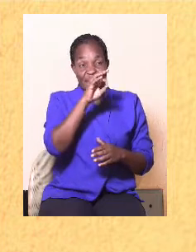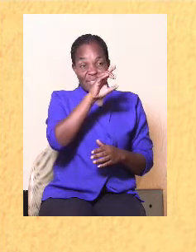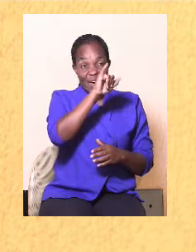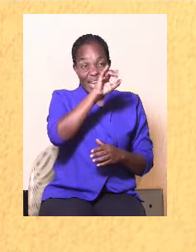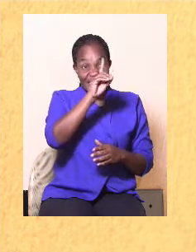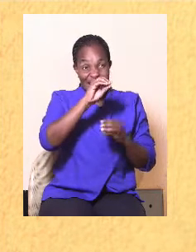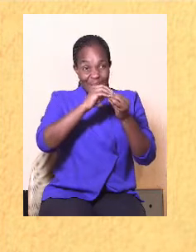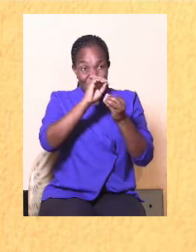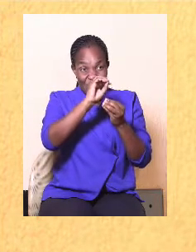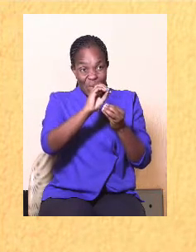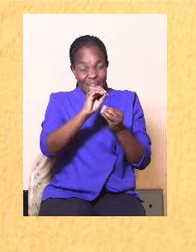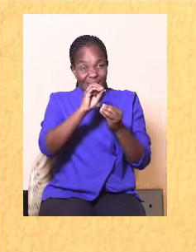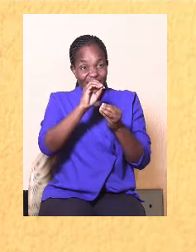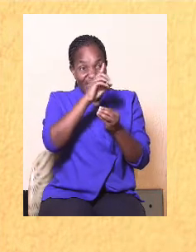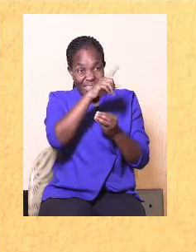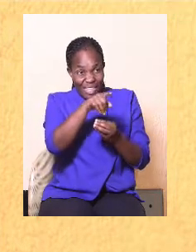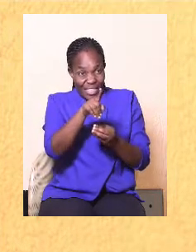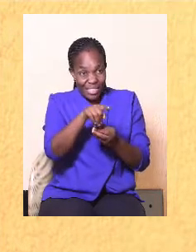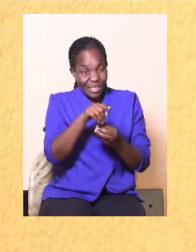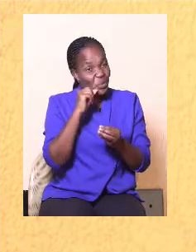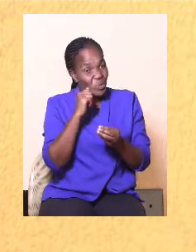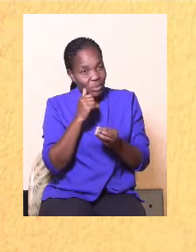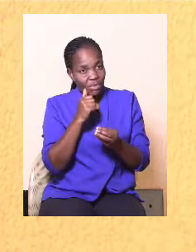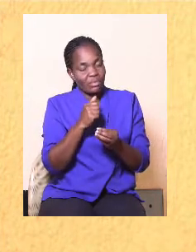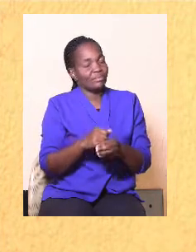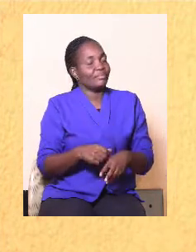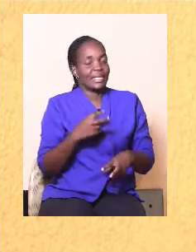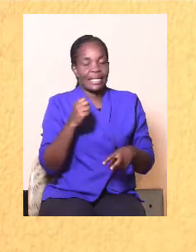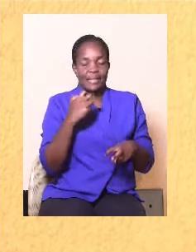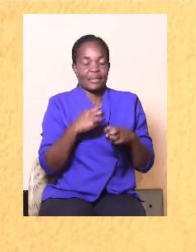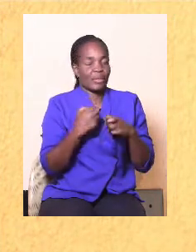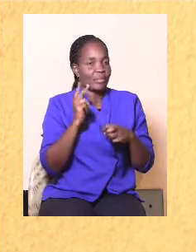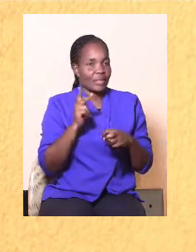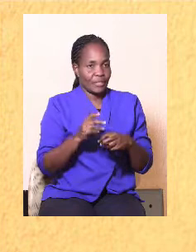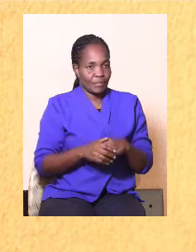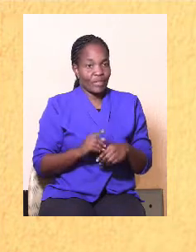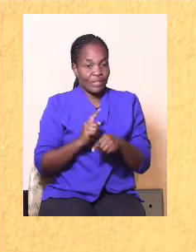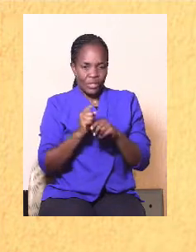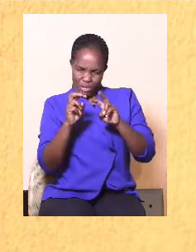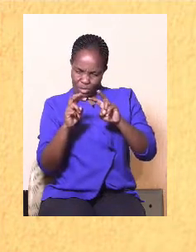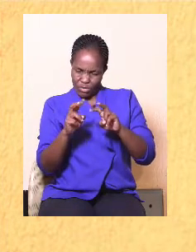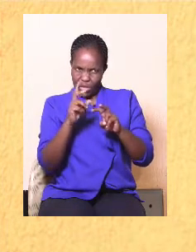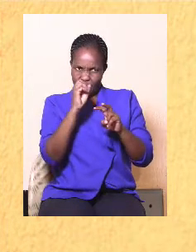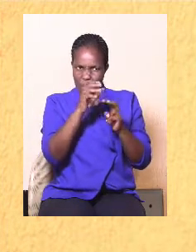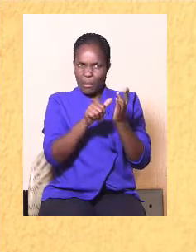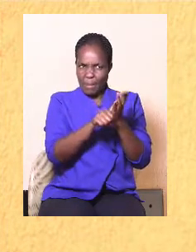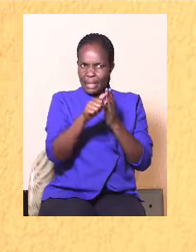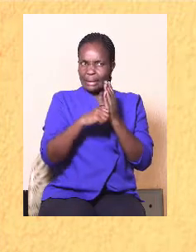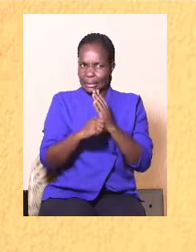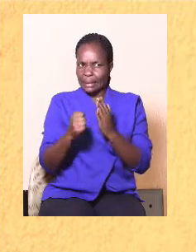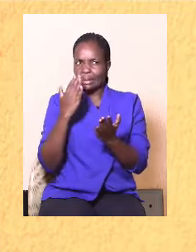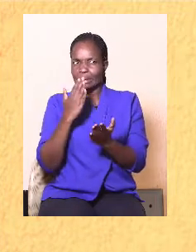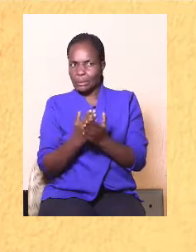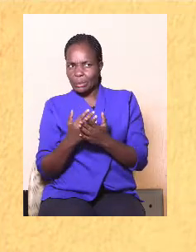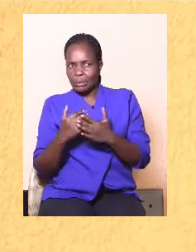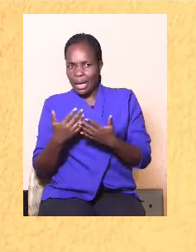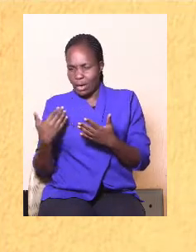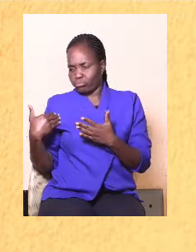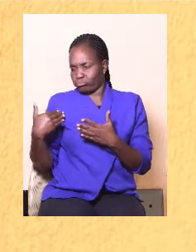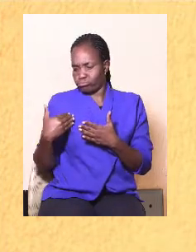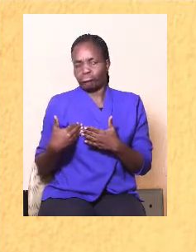check against the tax database. You are not, you're not cheating because you are employed, you are paying